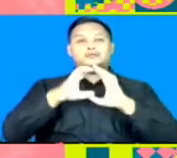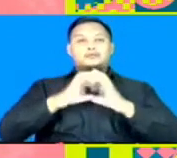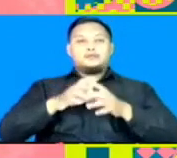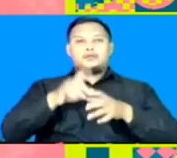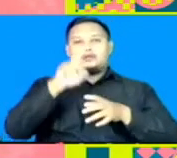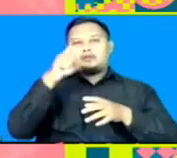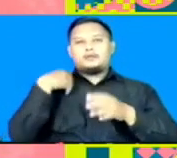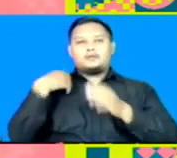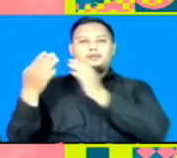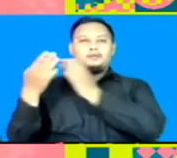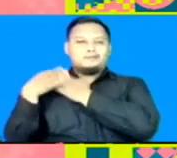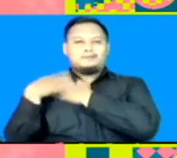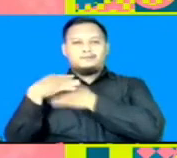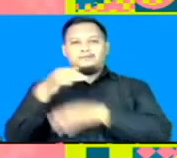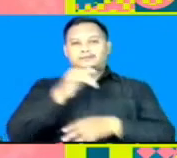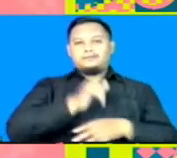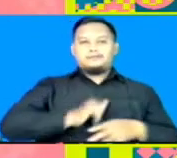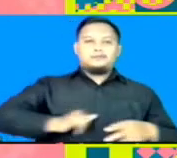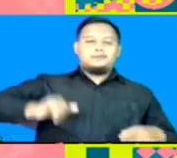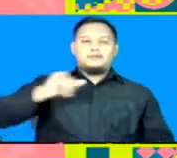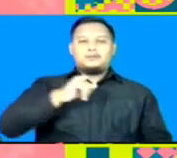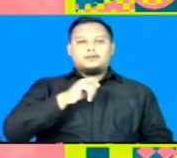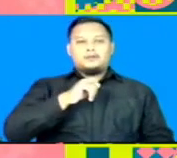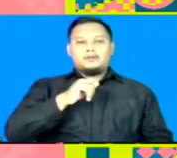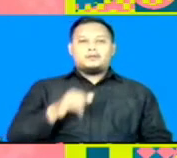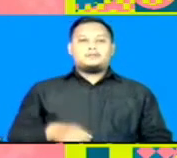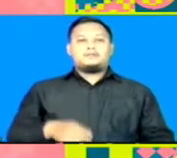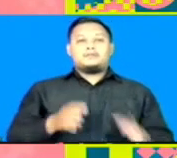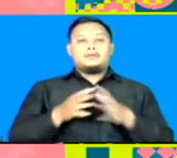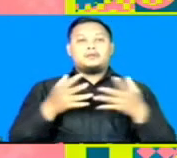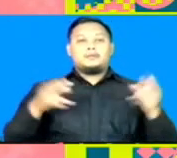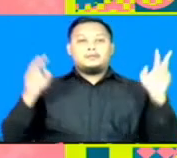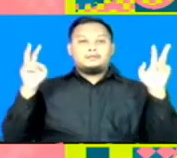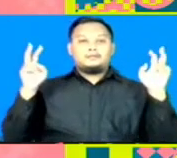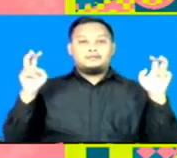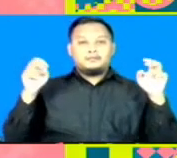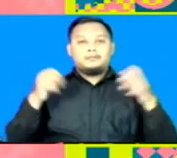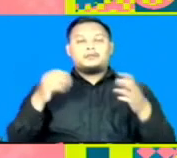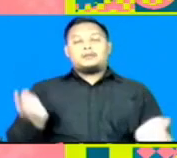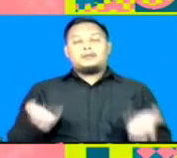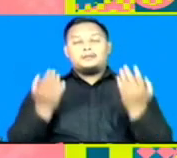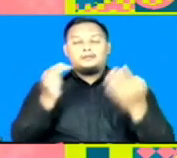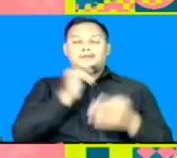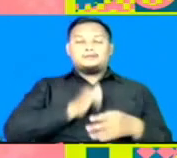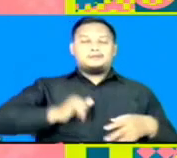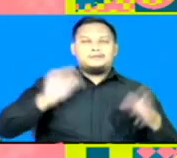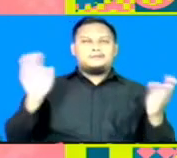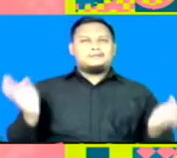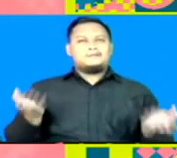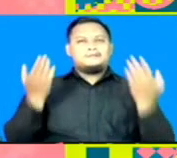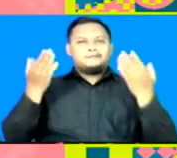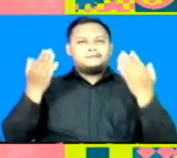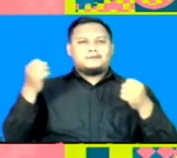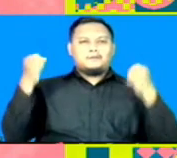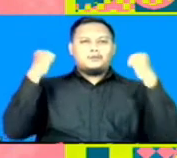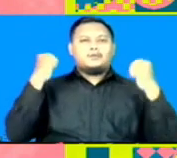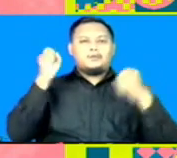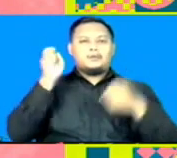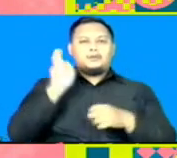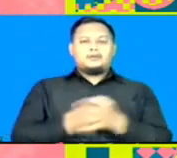Recover Together, Recover Stronger, Indonesia G20 presidency emphasizes the value